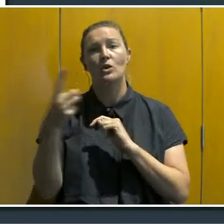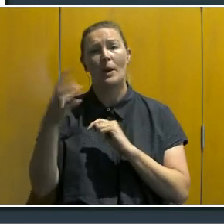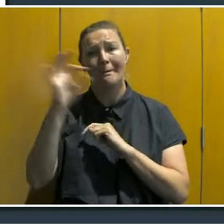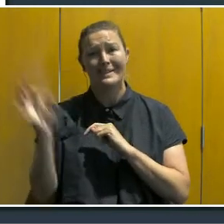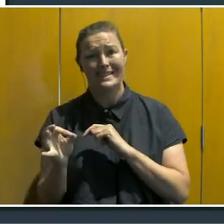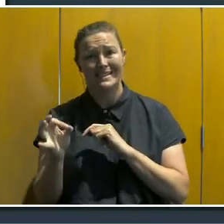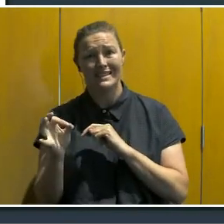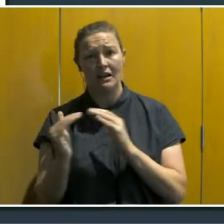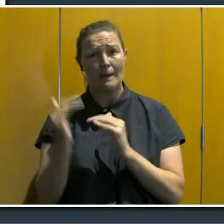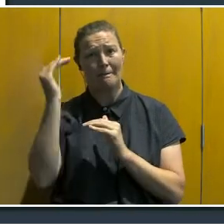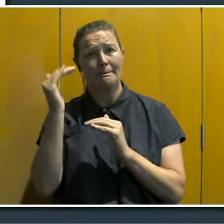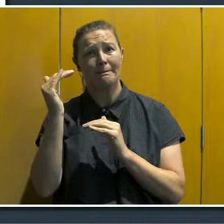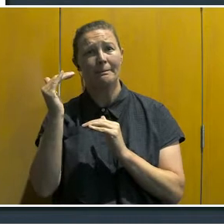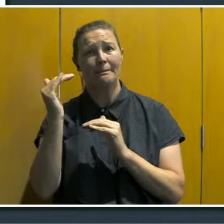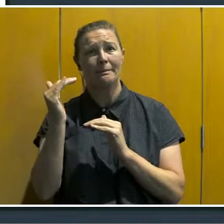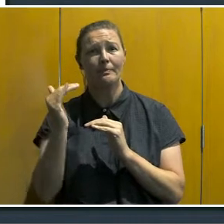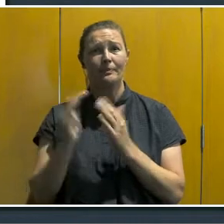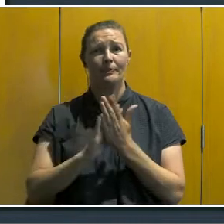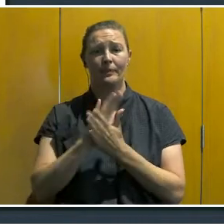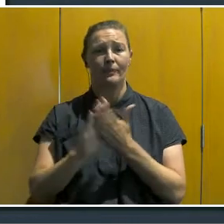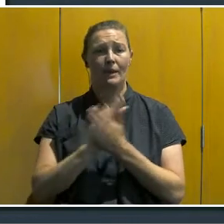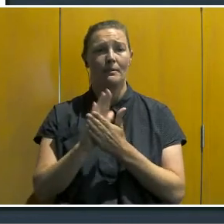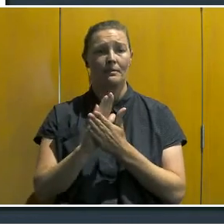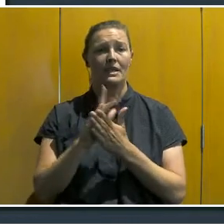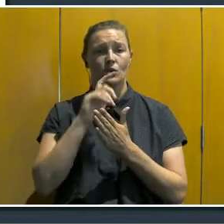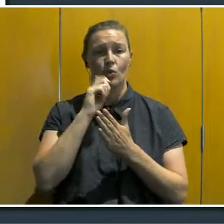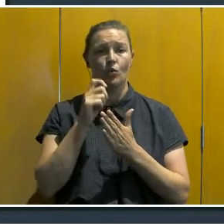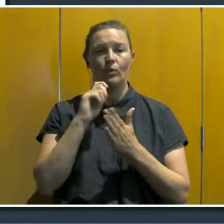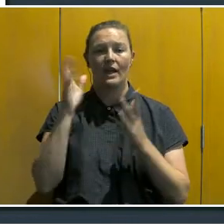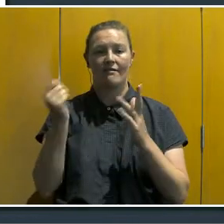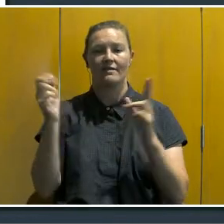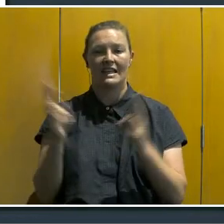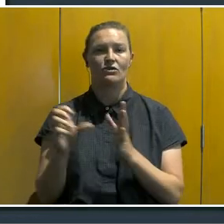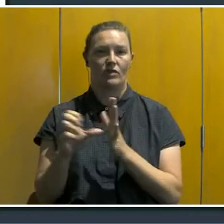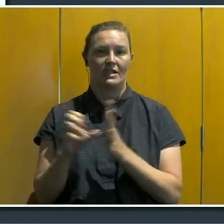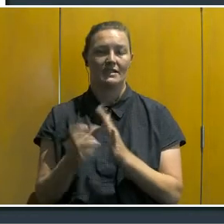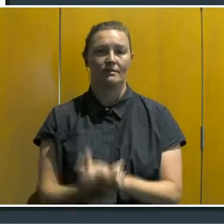31%, and we wouldn't end up paying so much rates as it is.